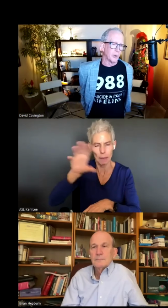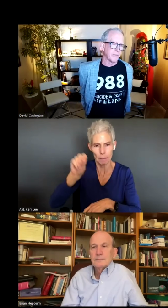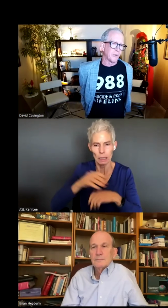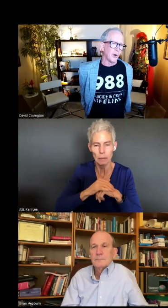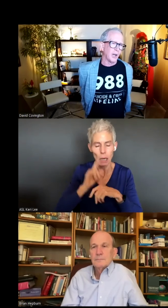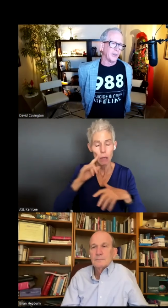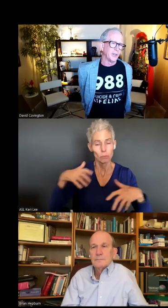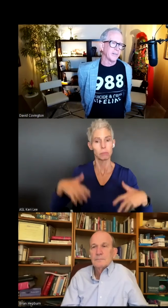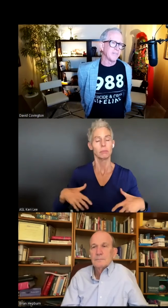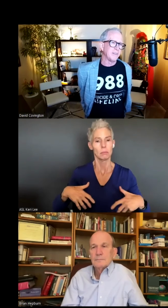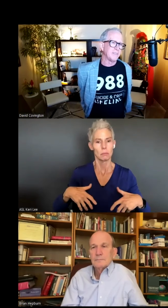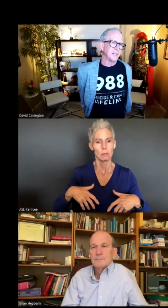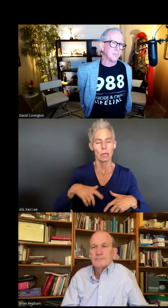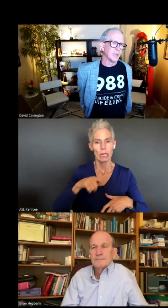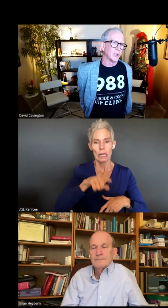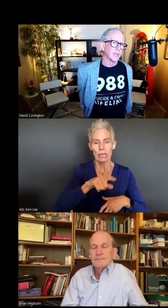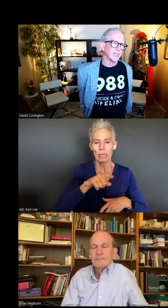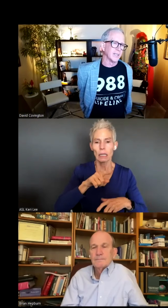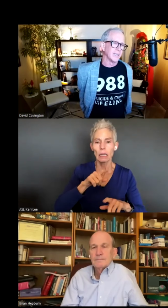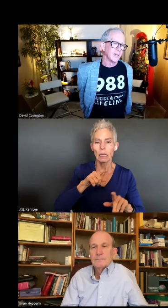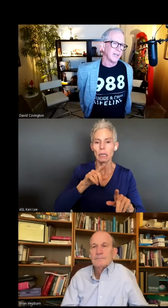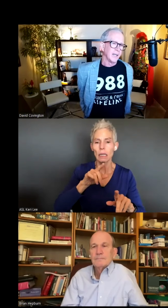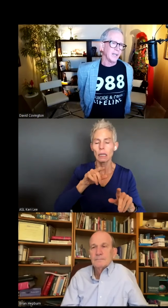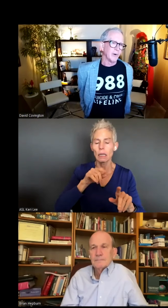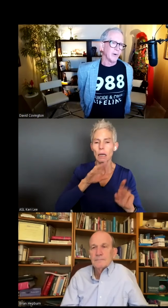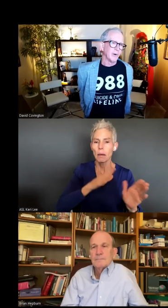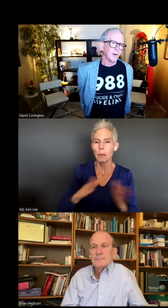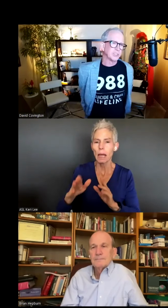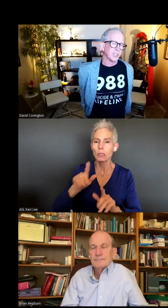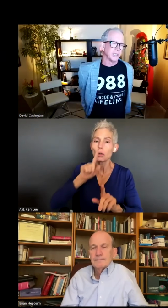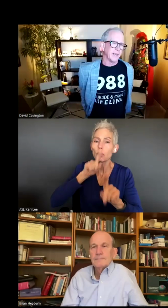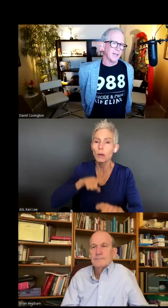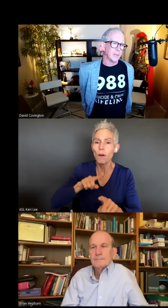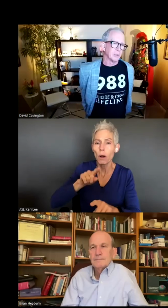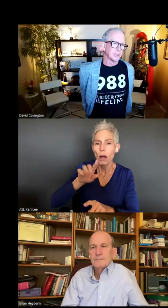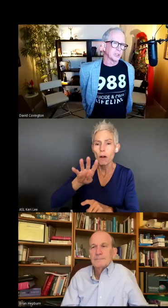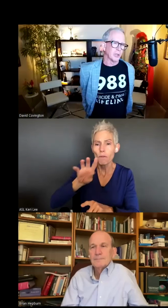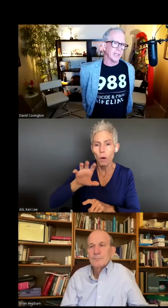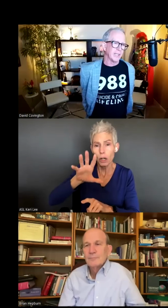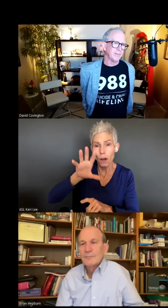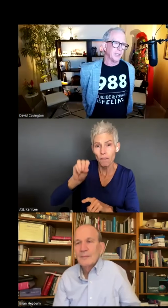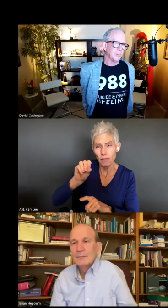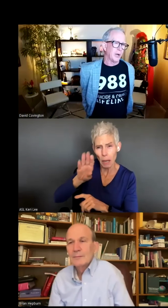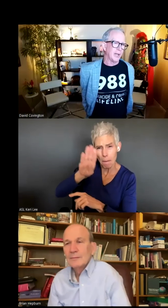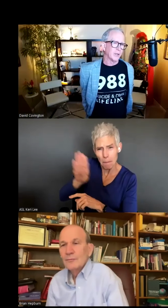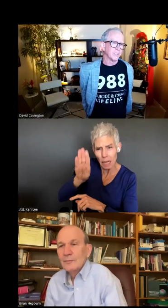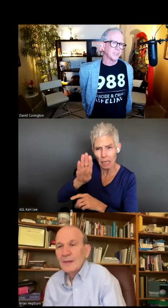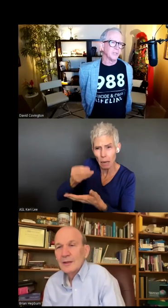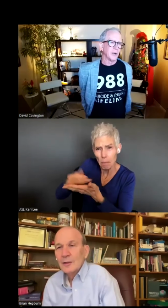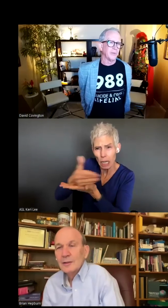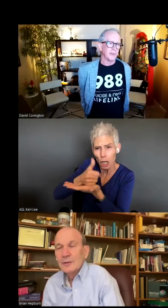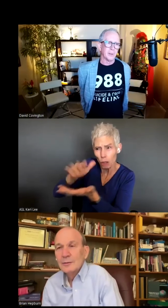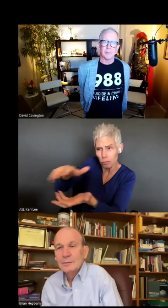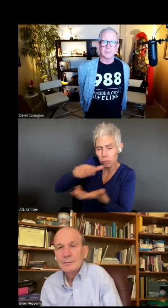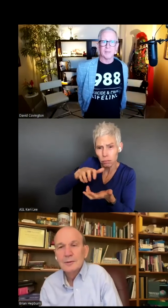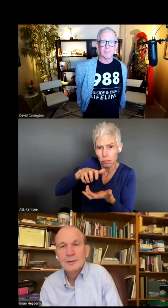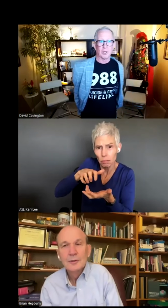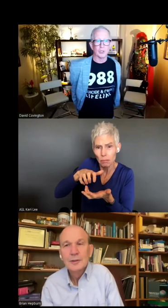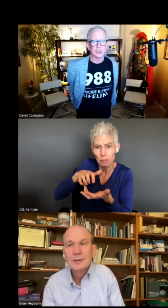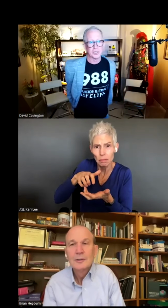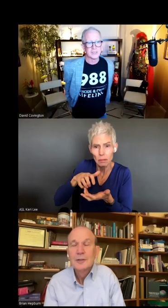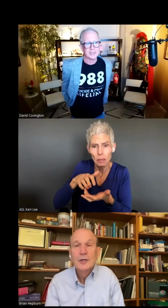to report $450 billion in revenue next year. Did that number strike even you, Brian, or did you know that it